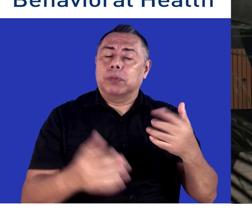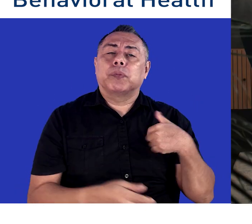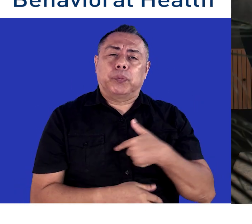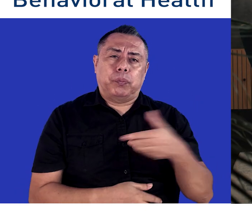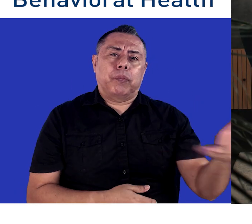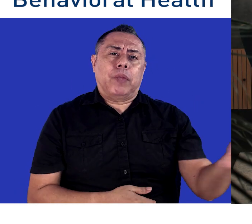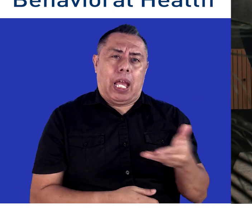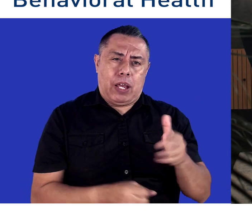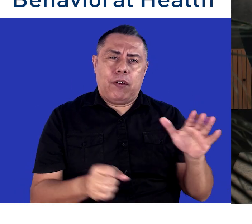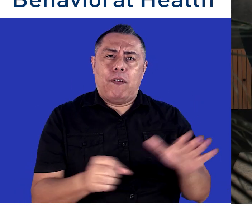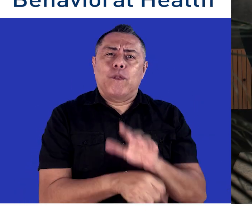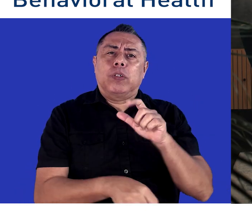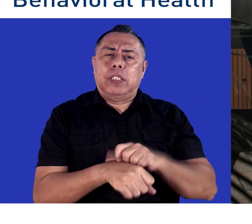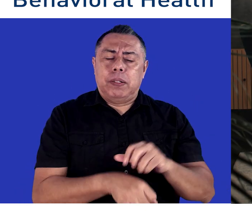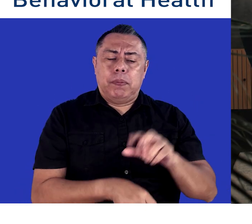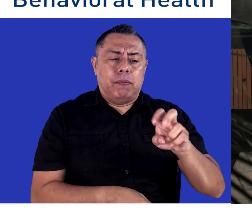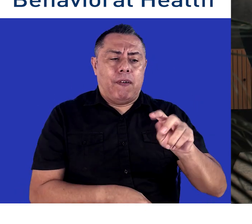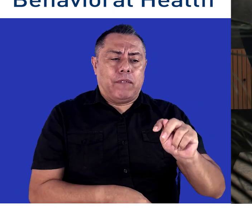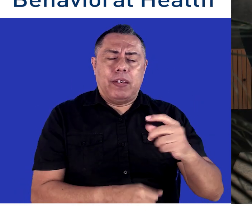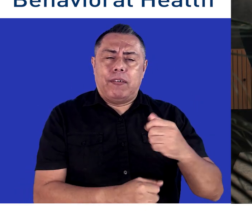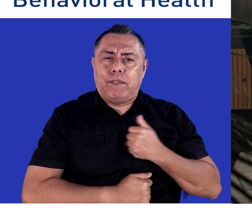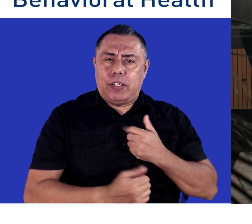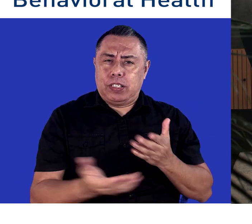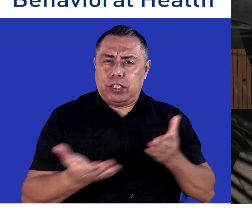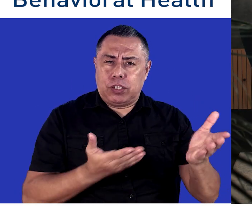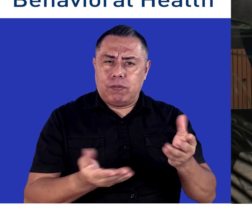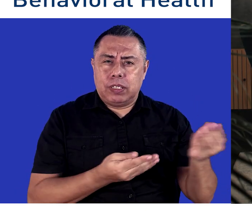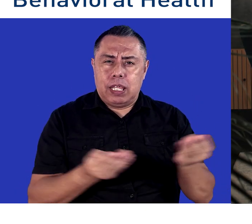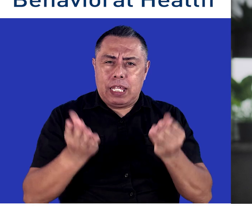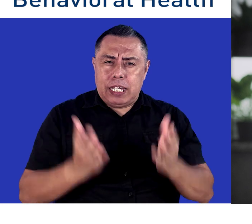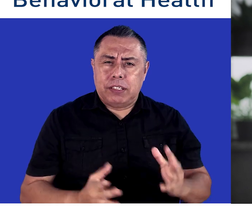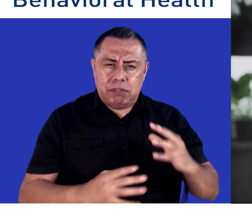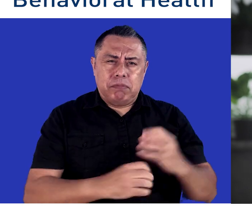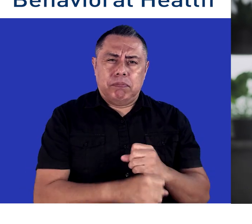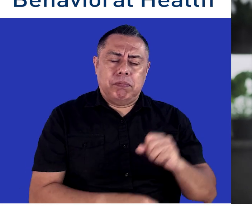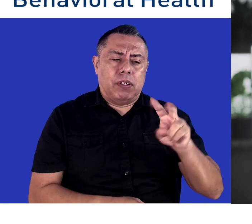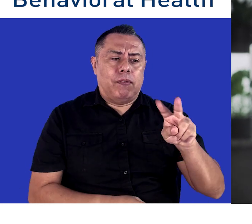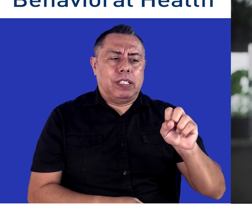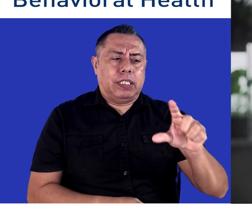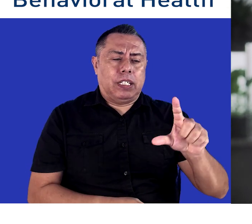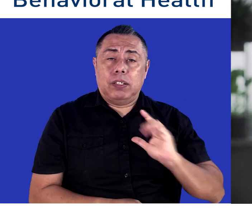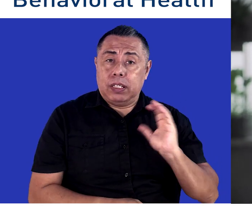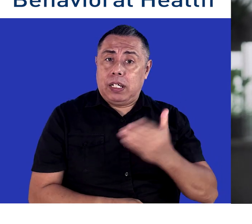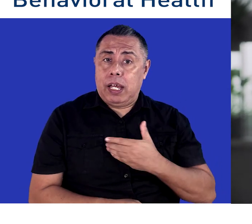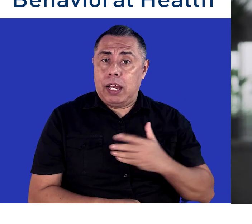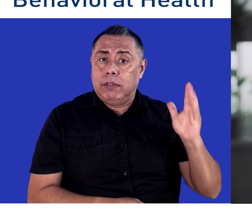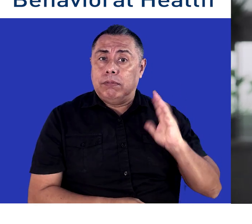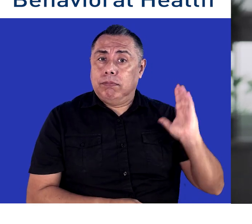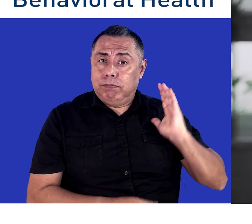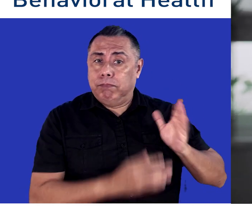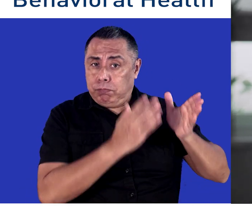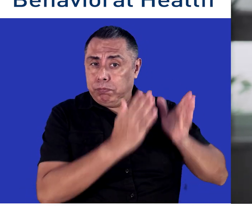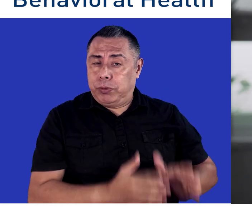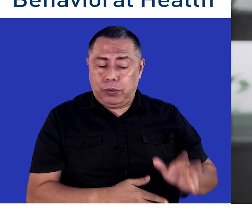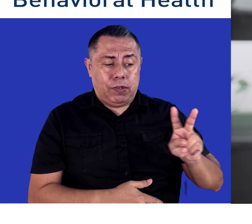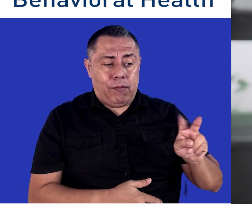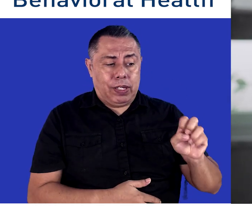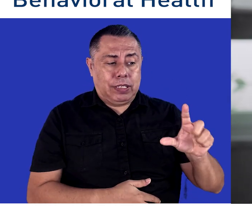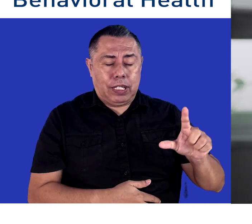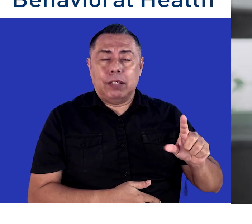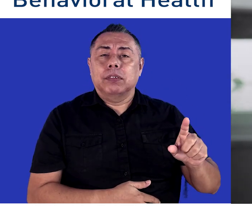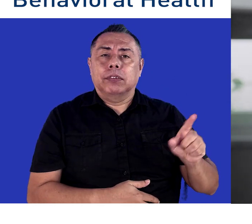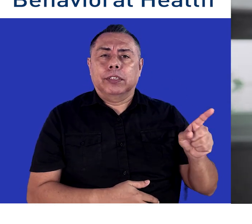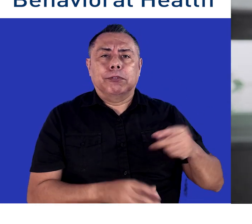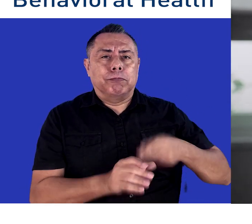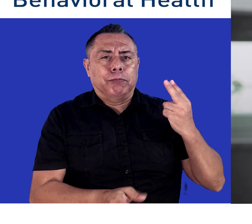we hired a full-time Veteran Services Liaison, or VSL. Our long-standing VSL resigned almost